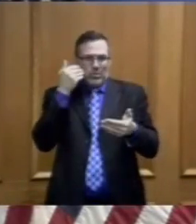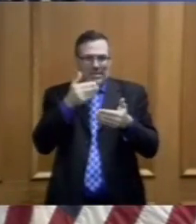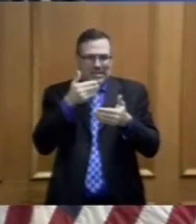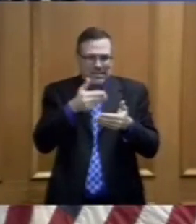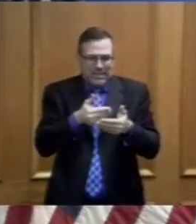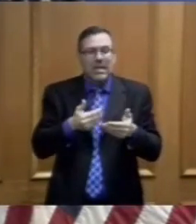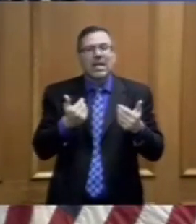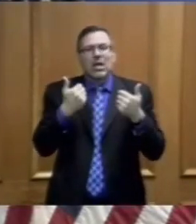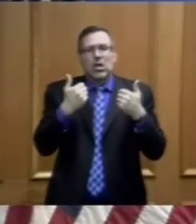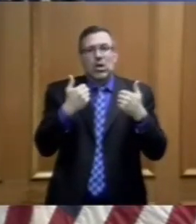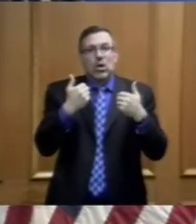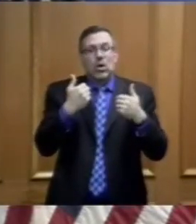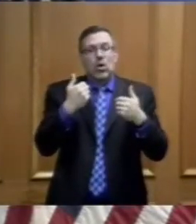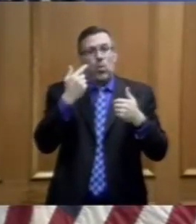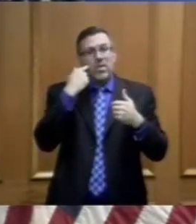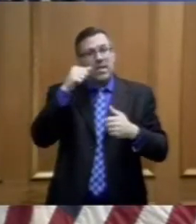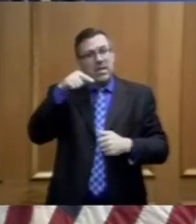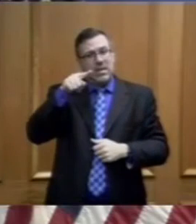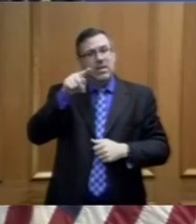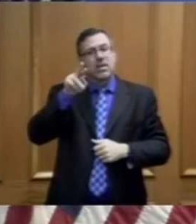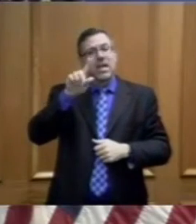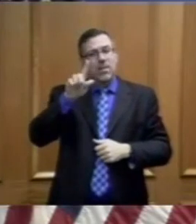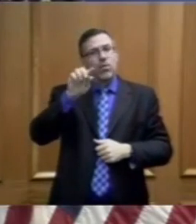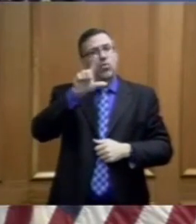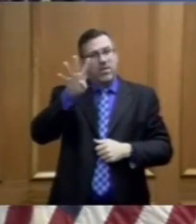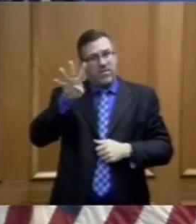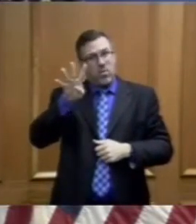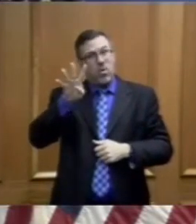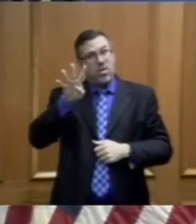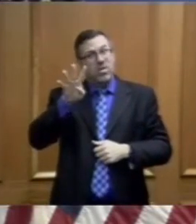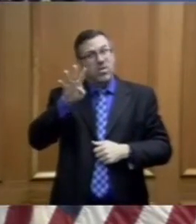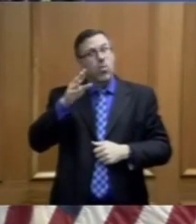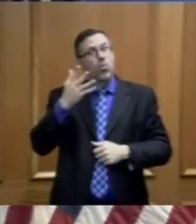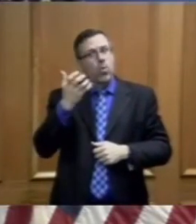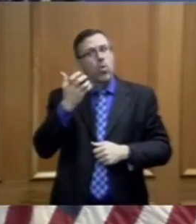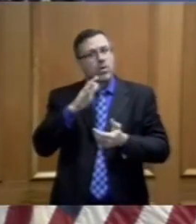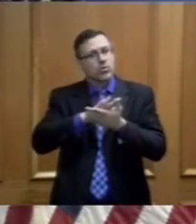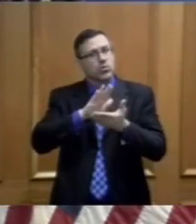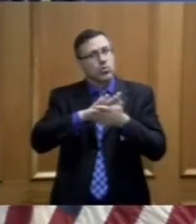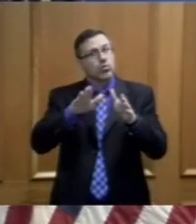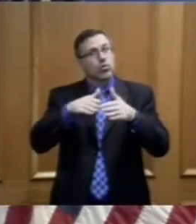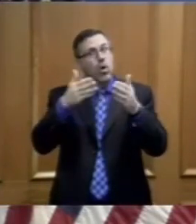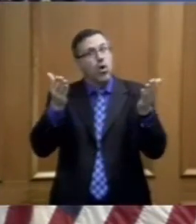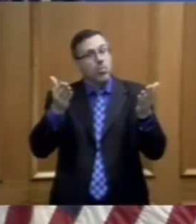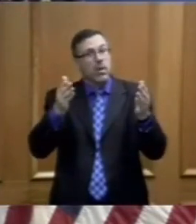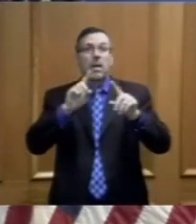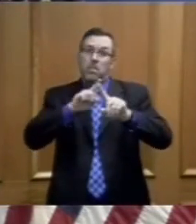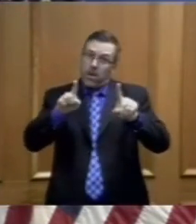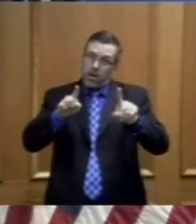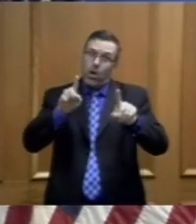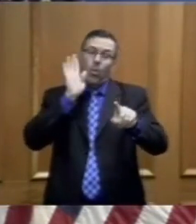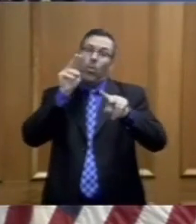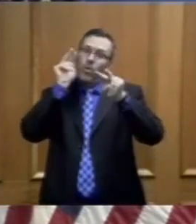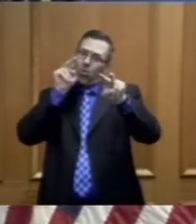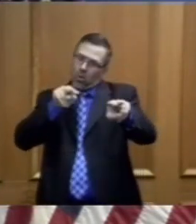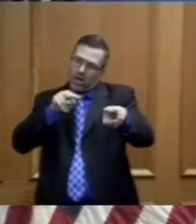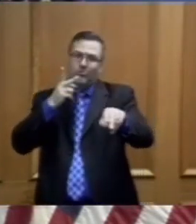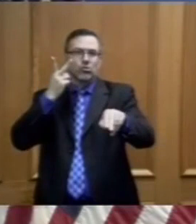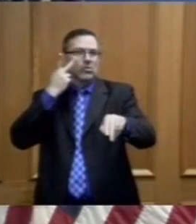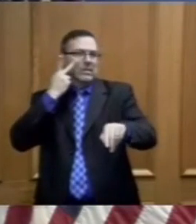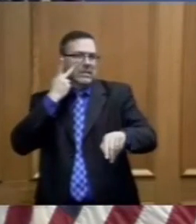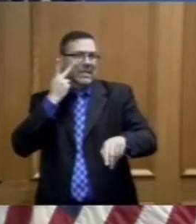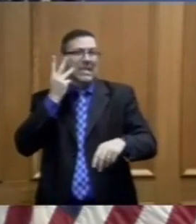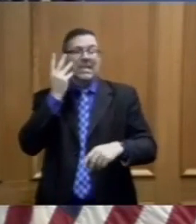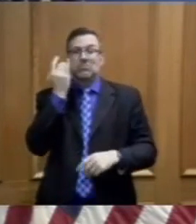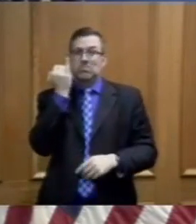of the 24th for schools to be open. We're going to watch closely and make decisions based on what